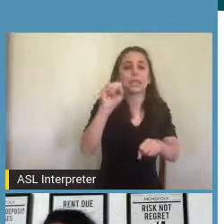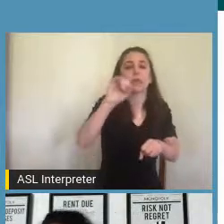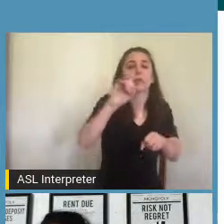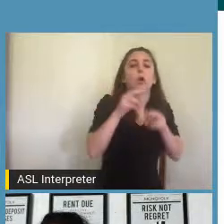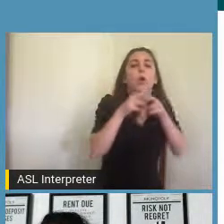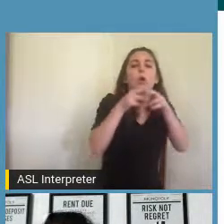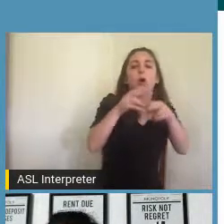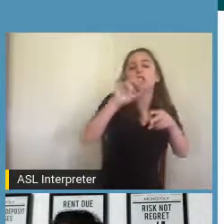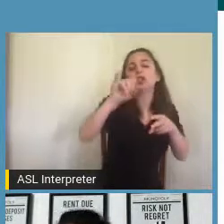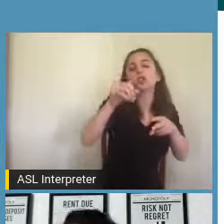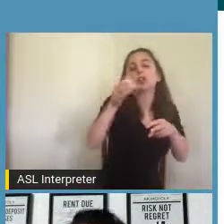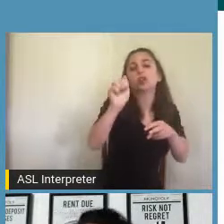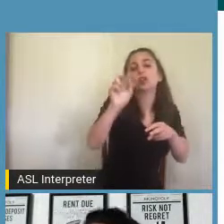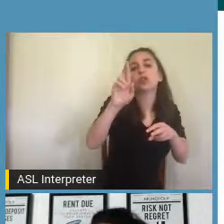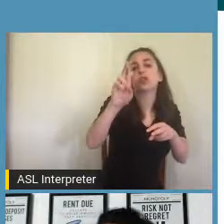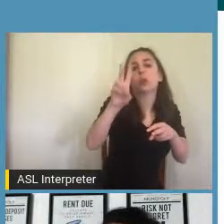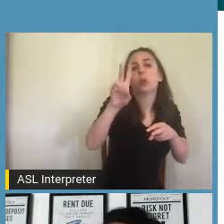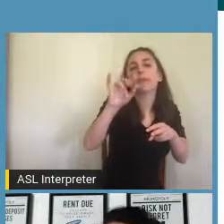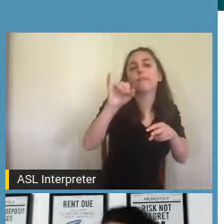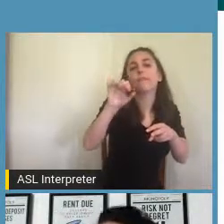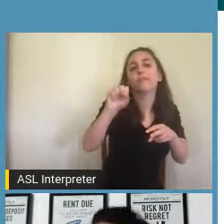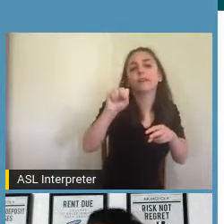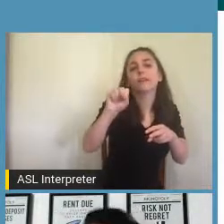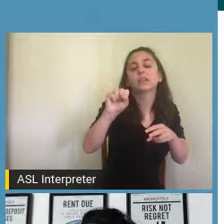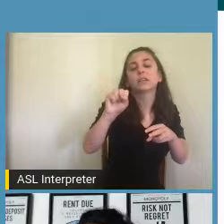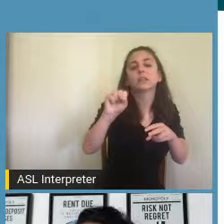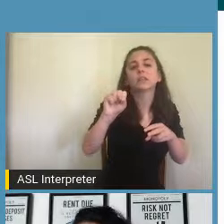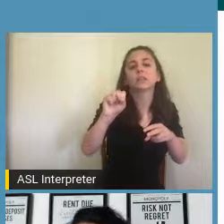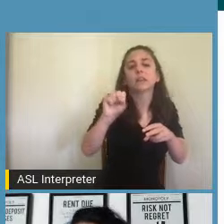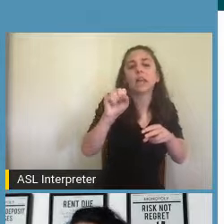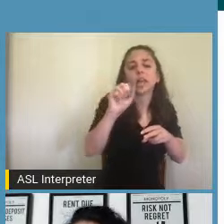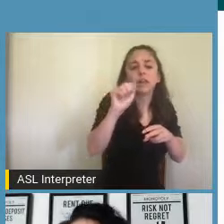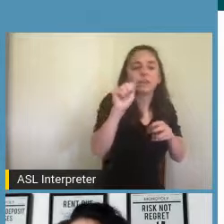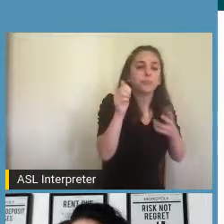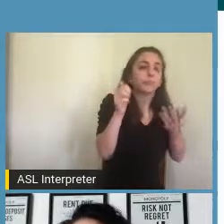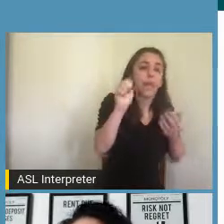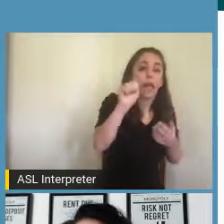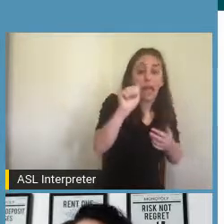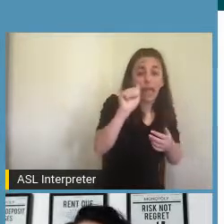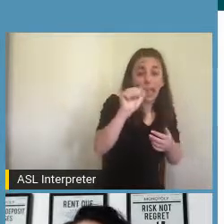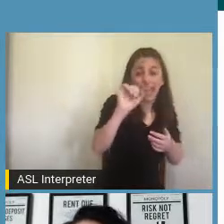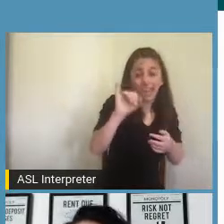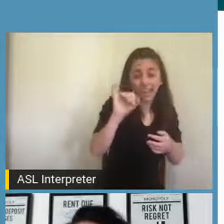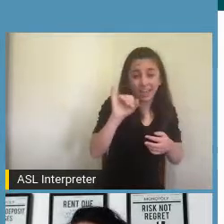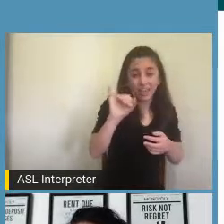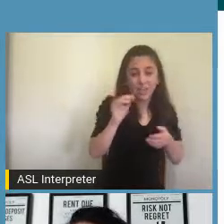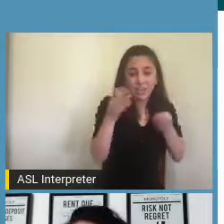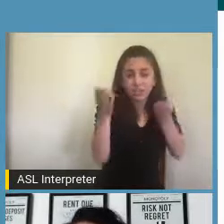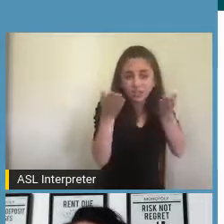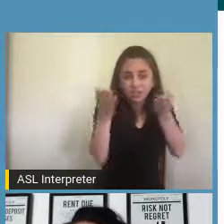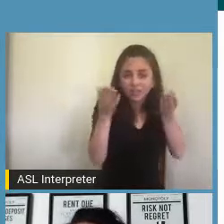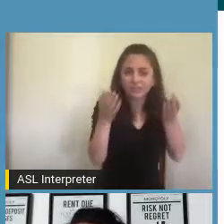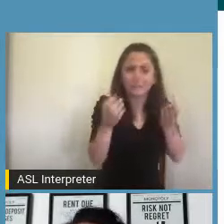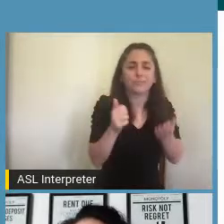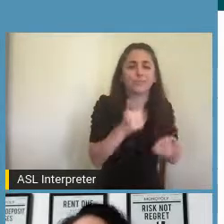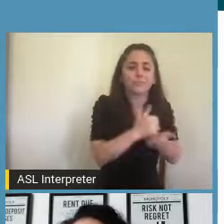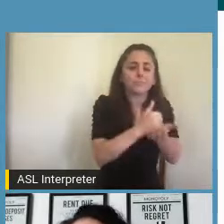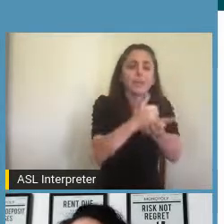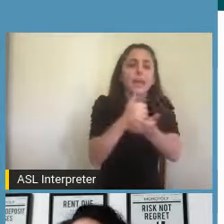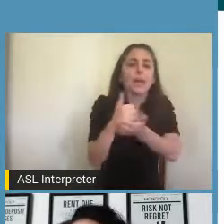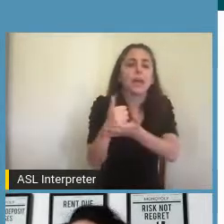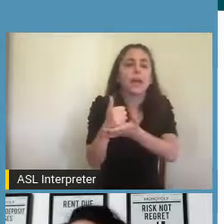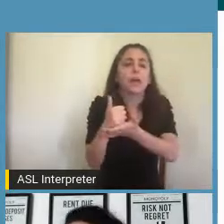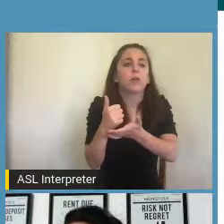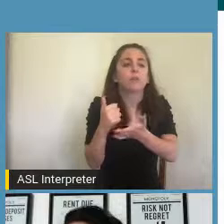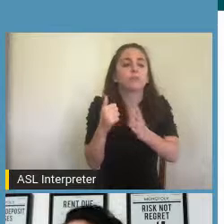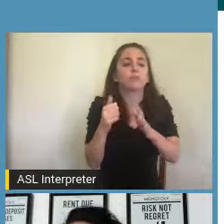right now. It is an AI service that actually helps to kind of write options